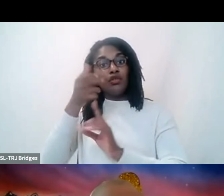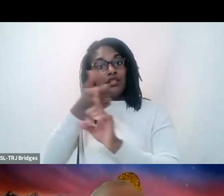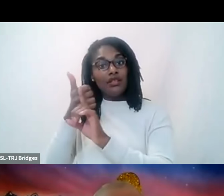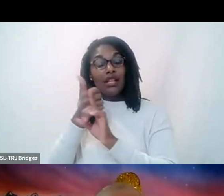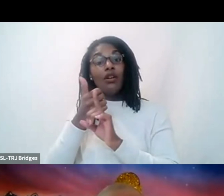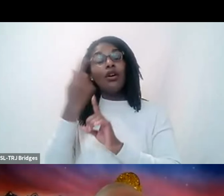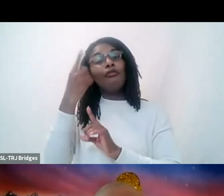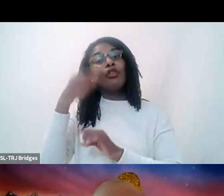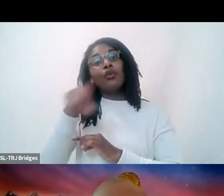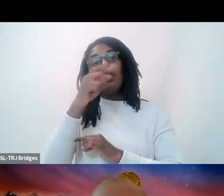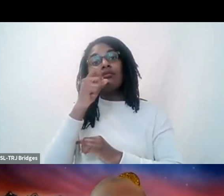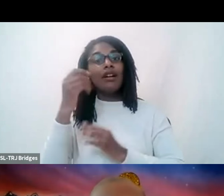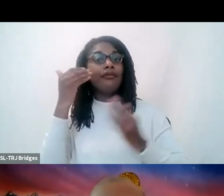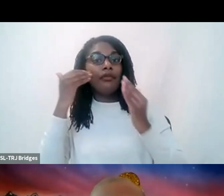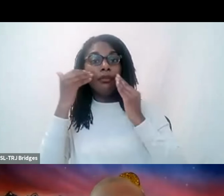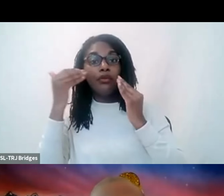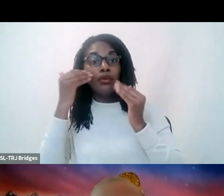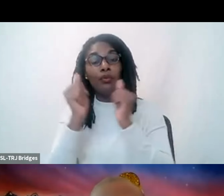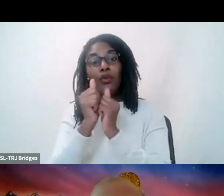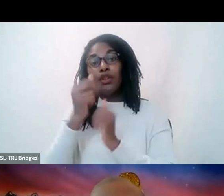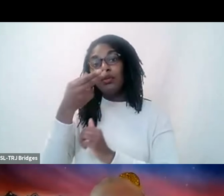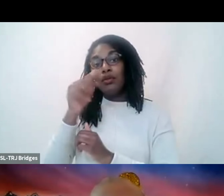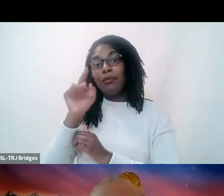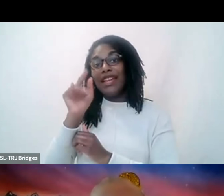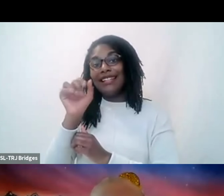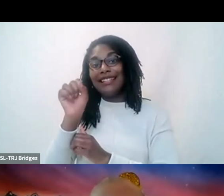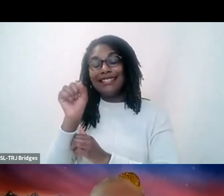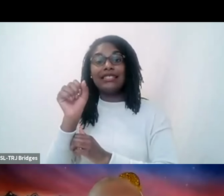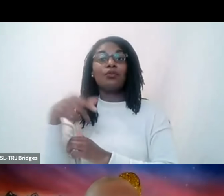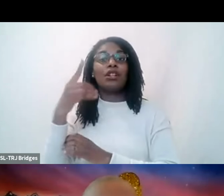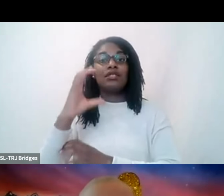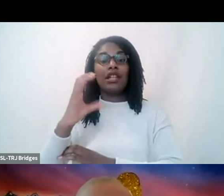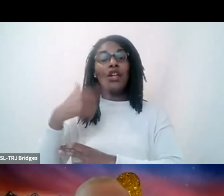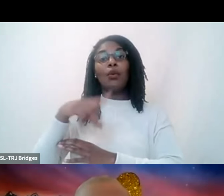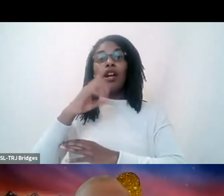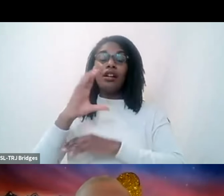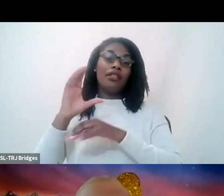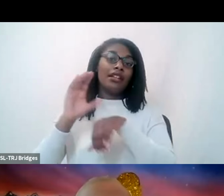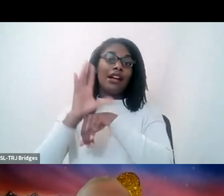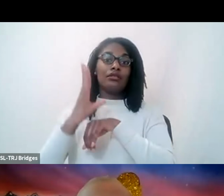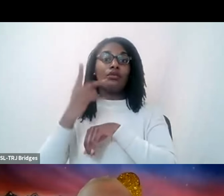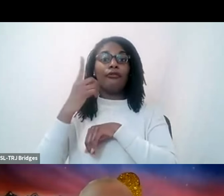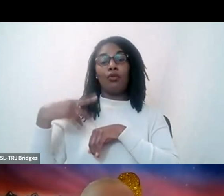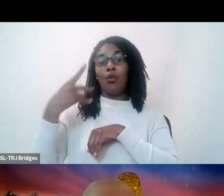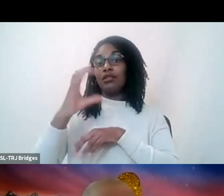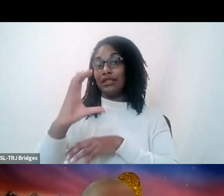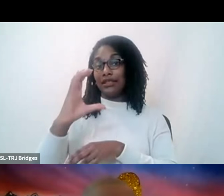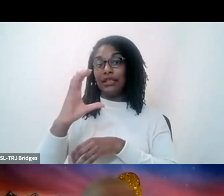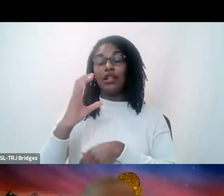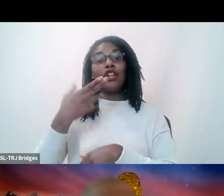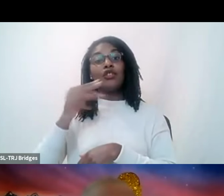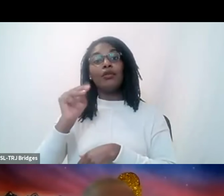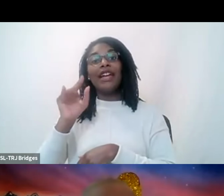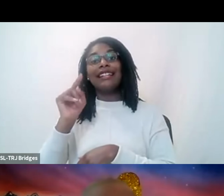not familiar with Humanities DC, we're the Humanities Council for the District of Columbia. Humanities